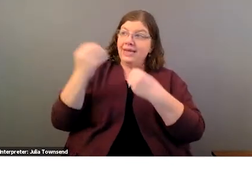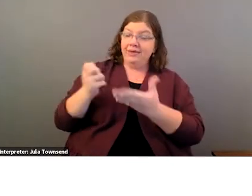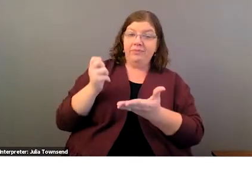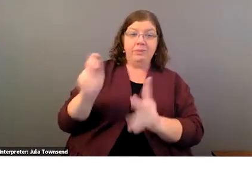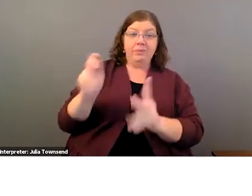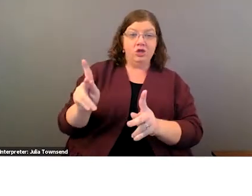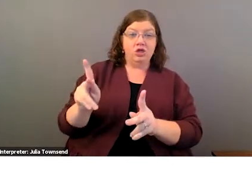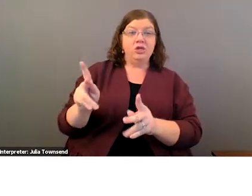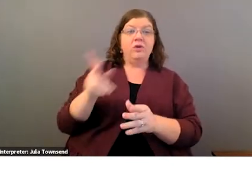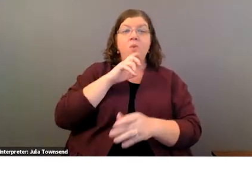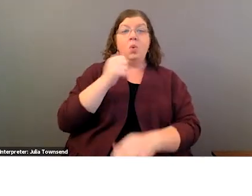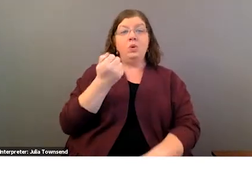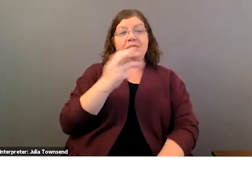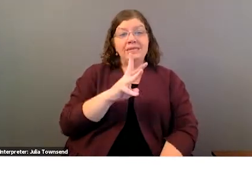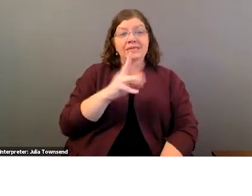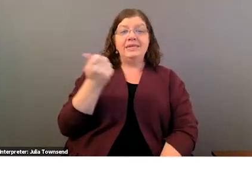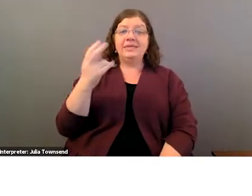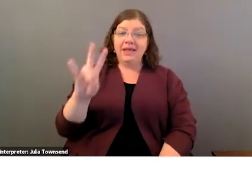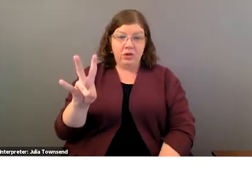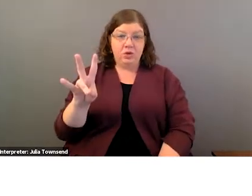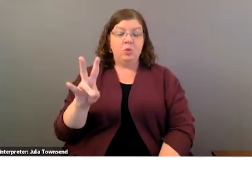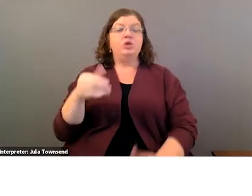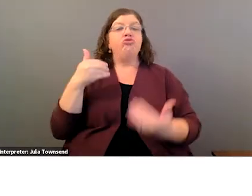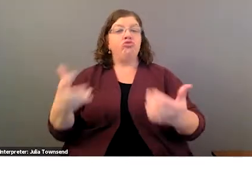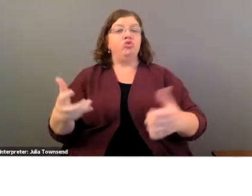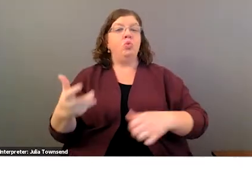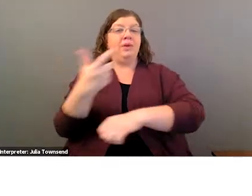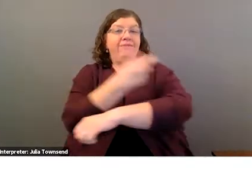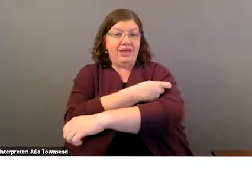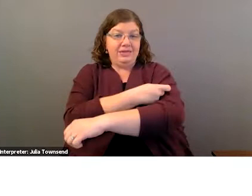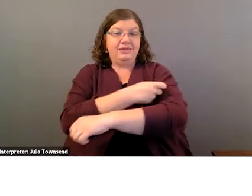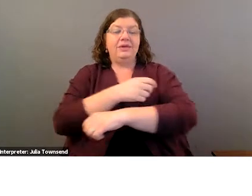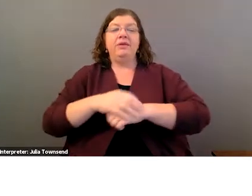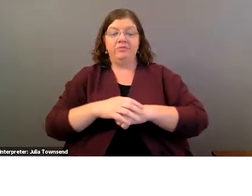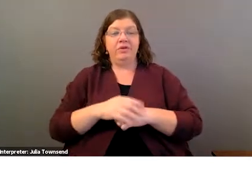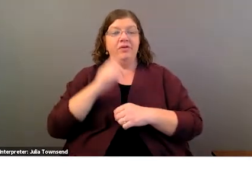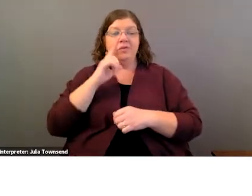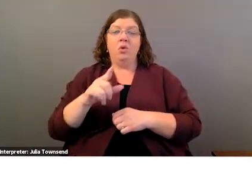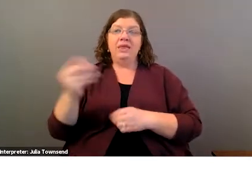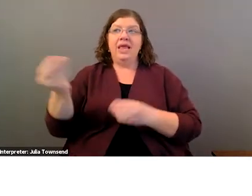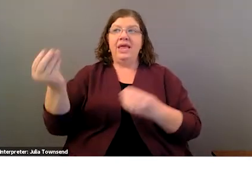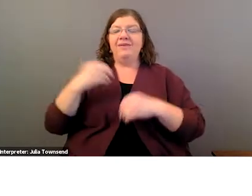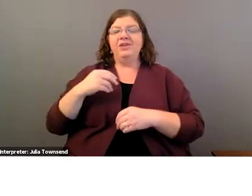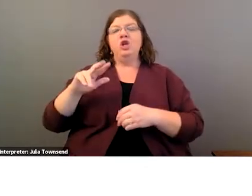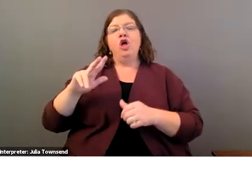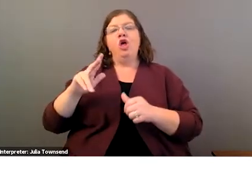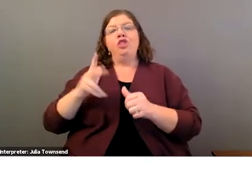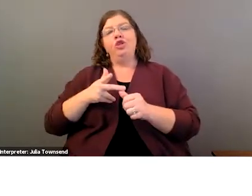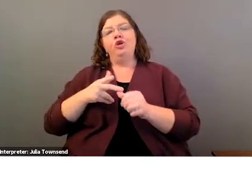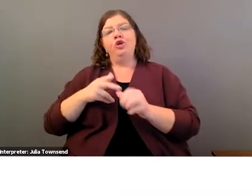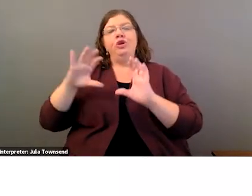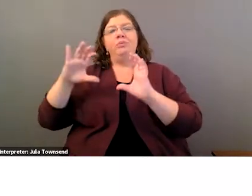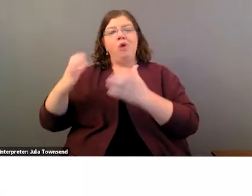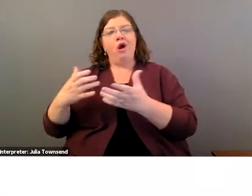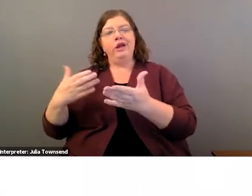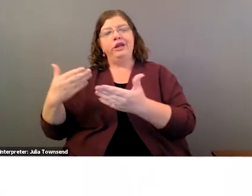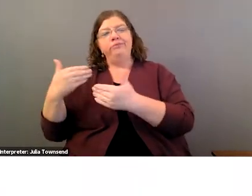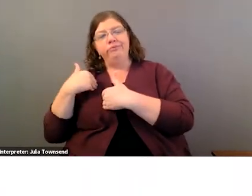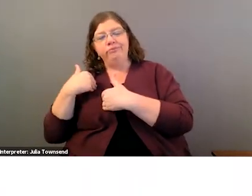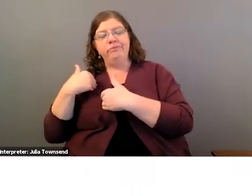their 16 and 17-year-olds to be vaccinated. They give a third-party permission for that process.